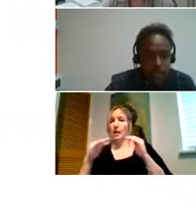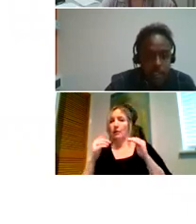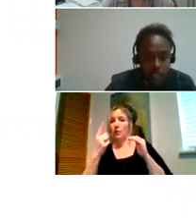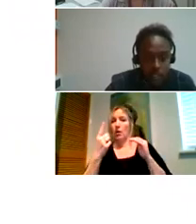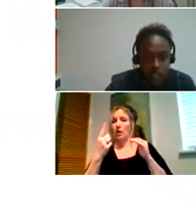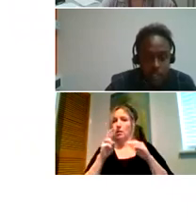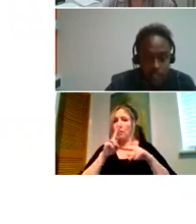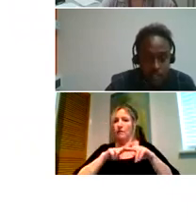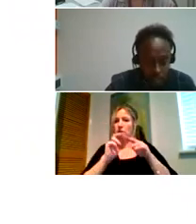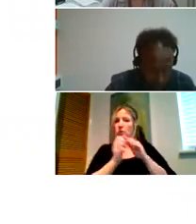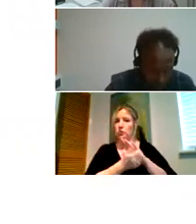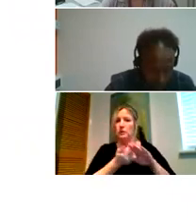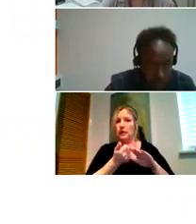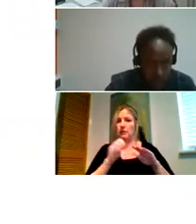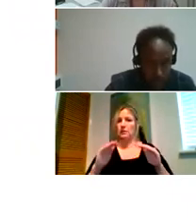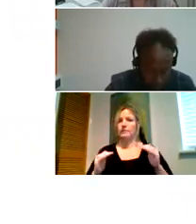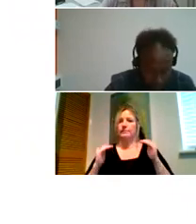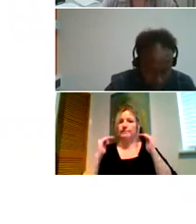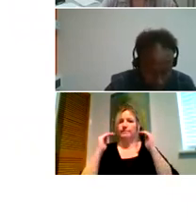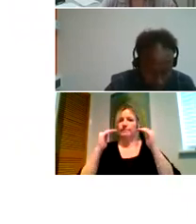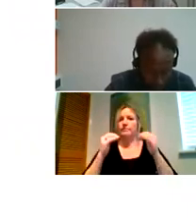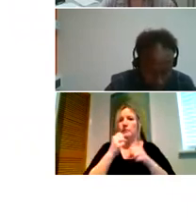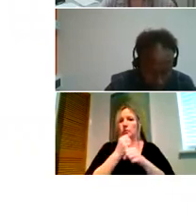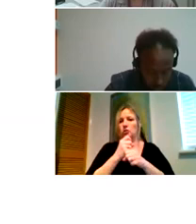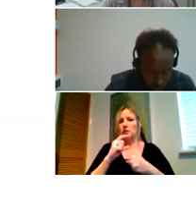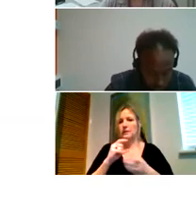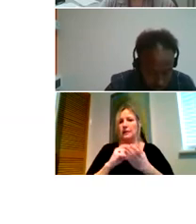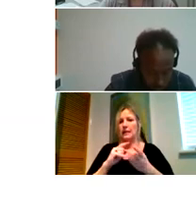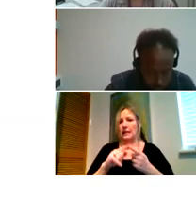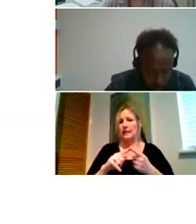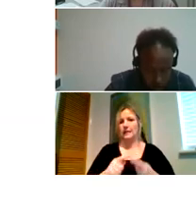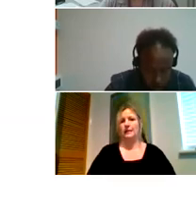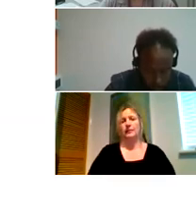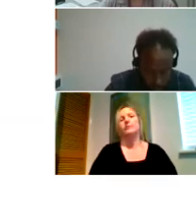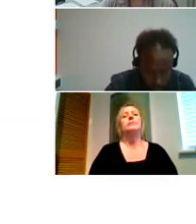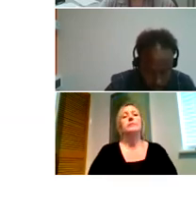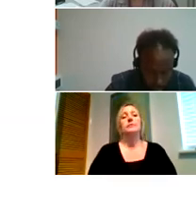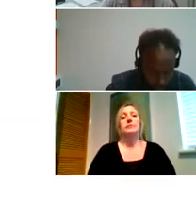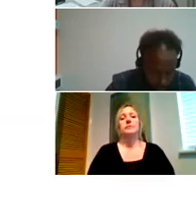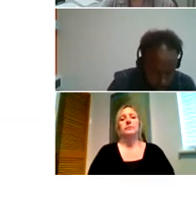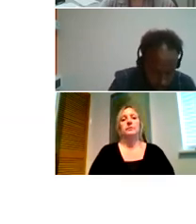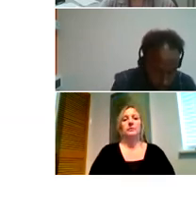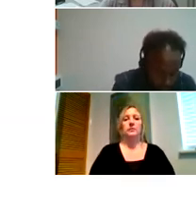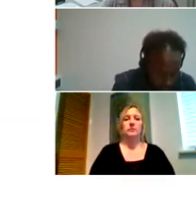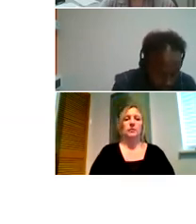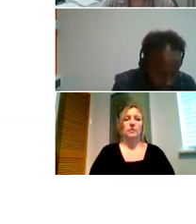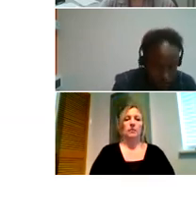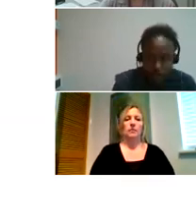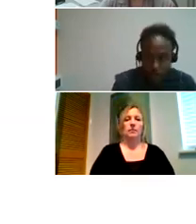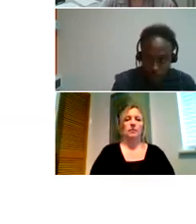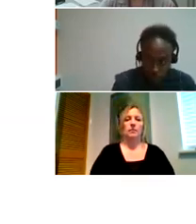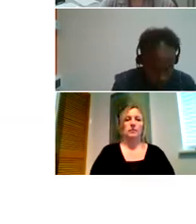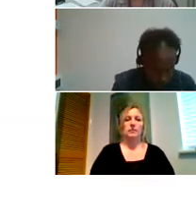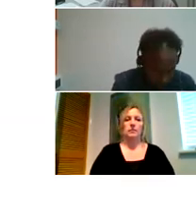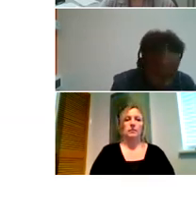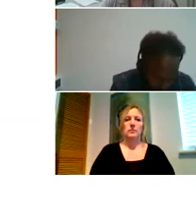and then GCSE maths is also included for the higher levels. Okay,